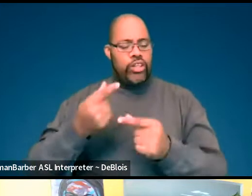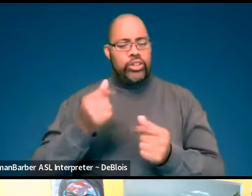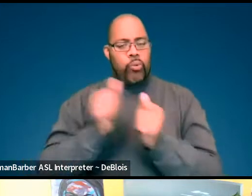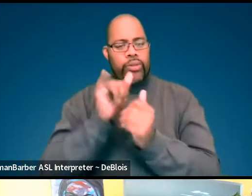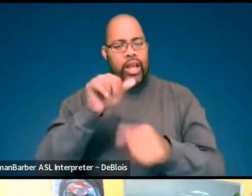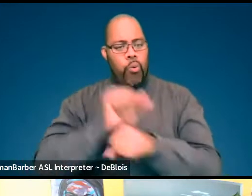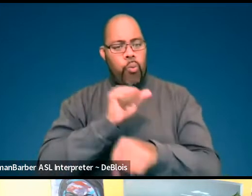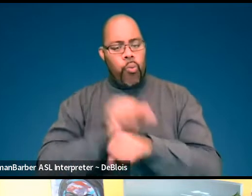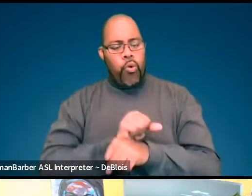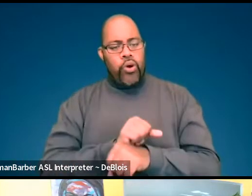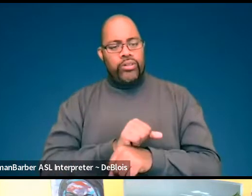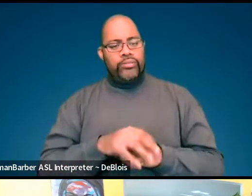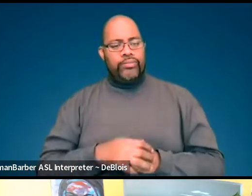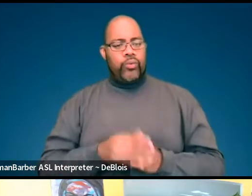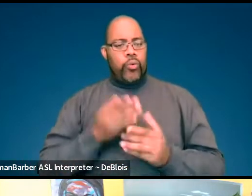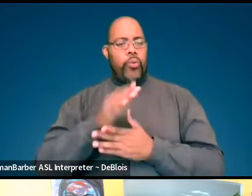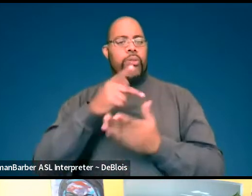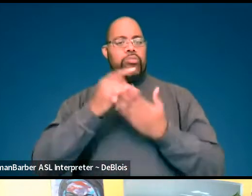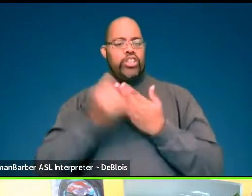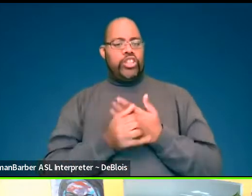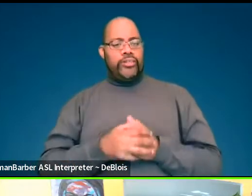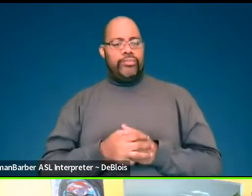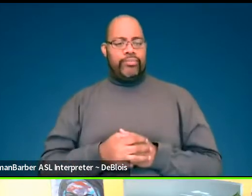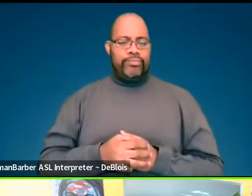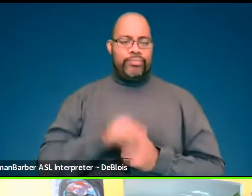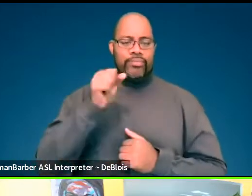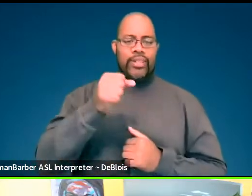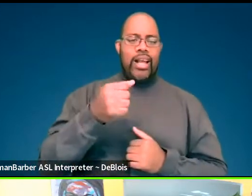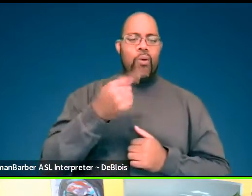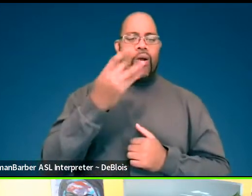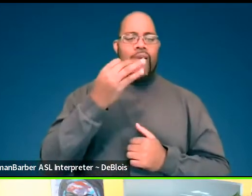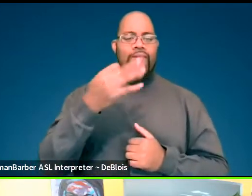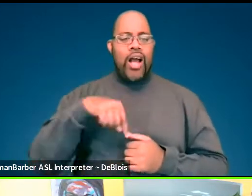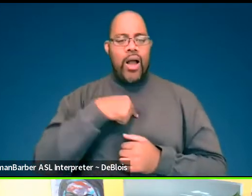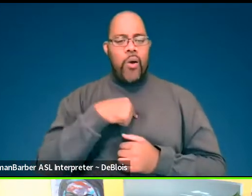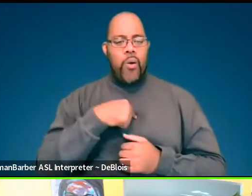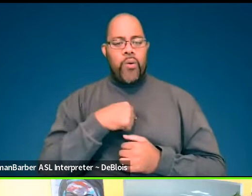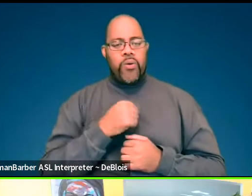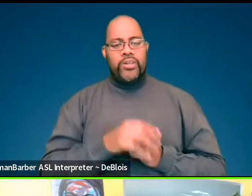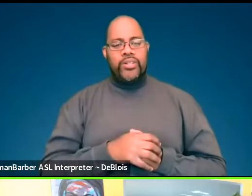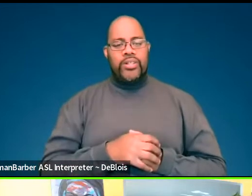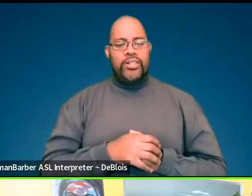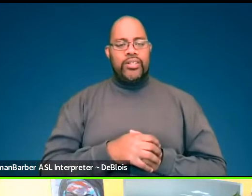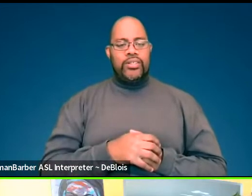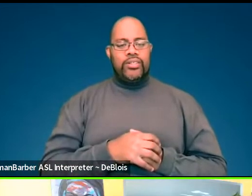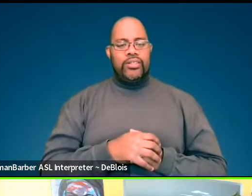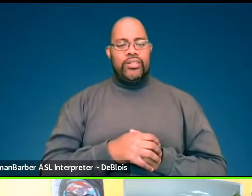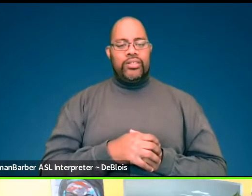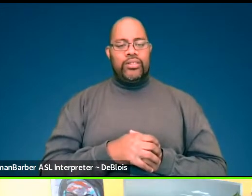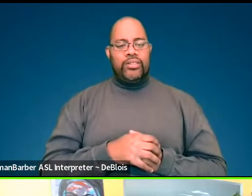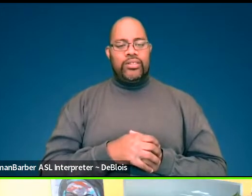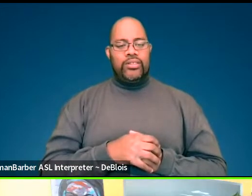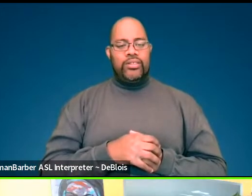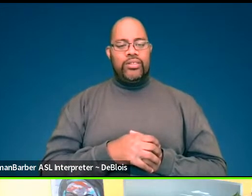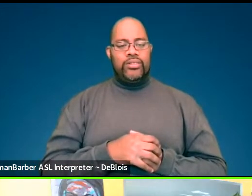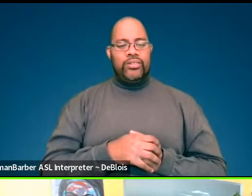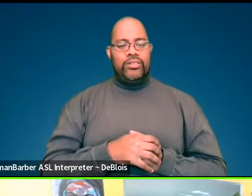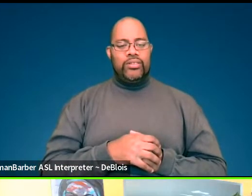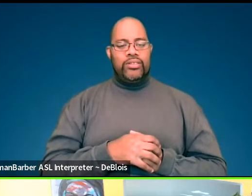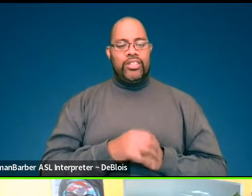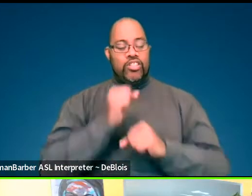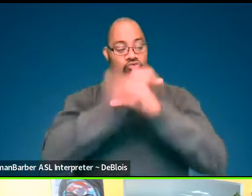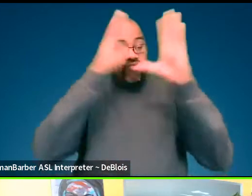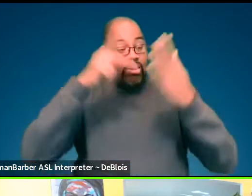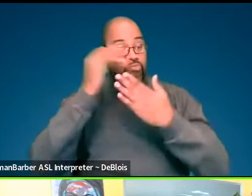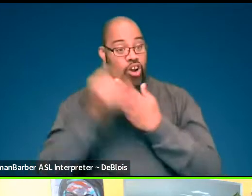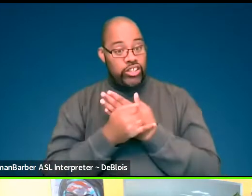work through this project? Yeah, like one of our sort of, you know, our dream